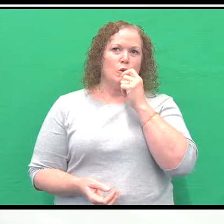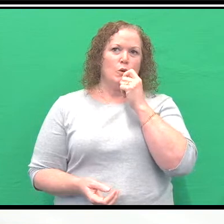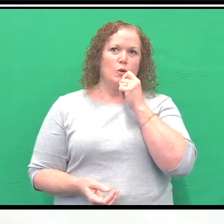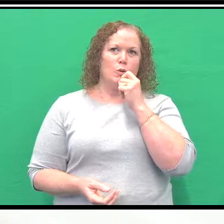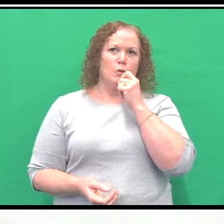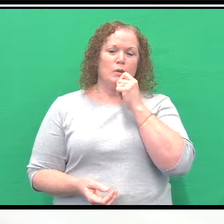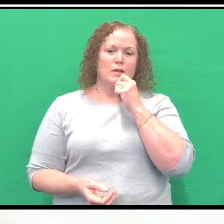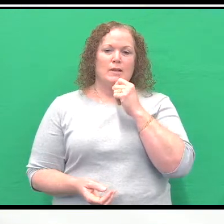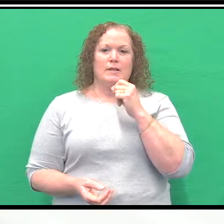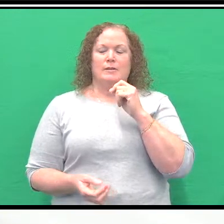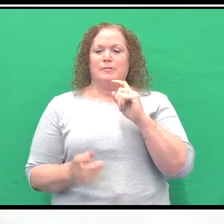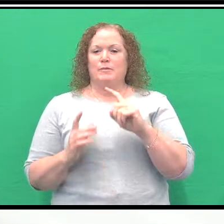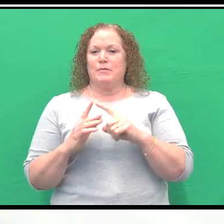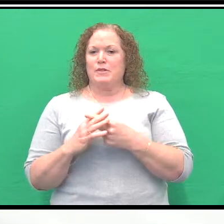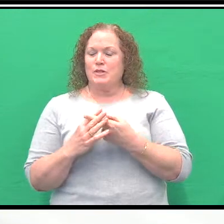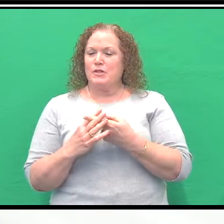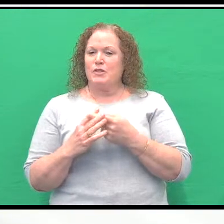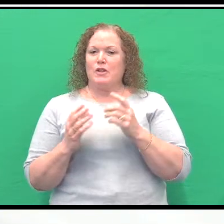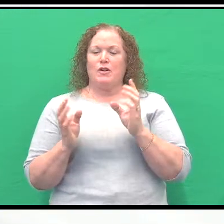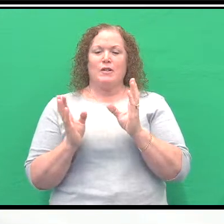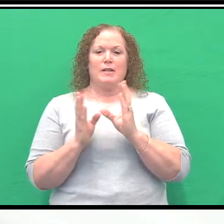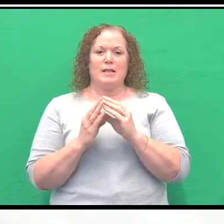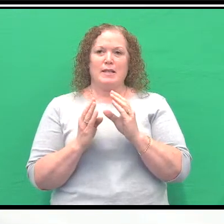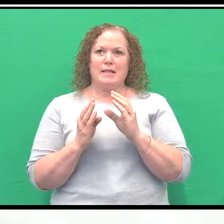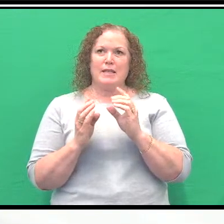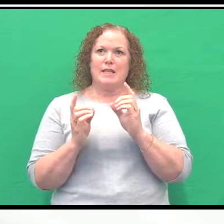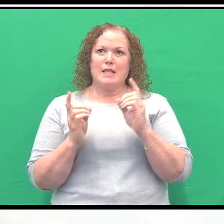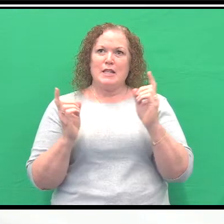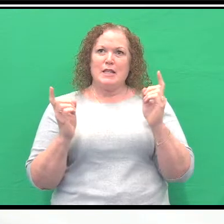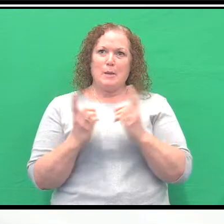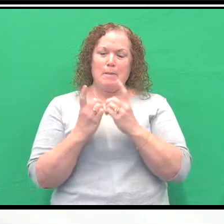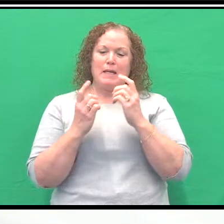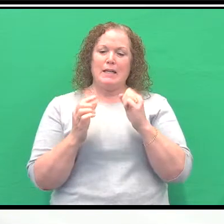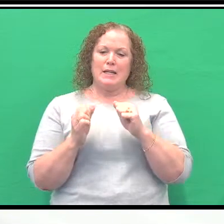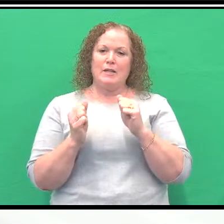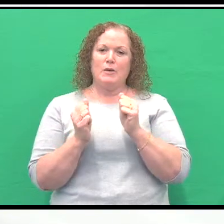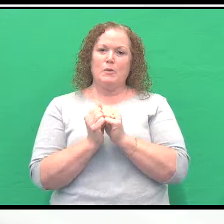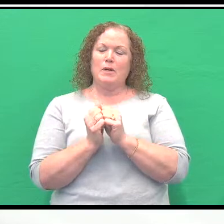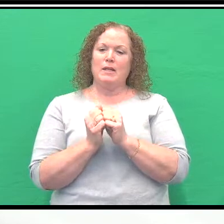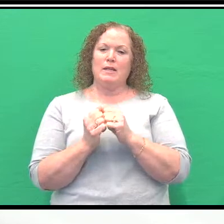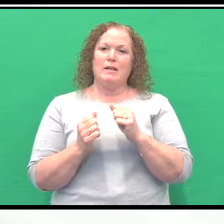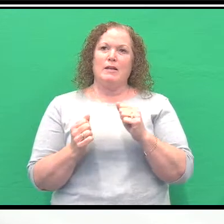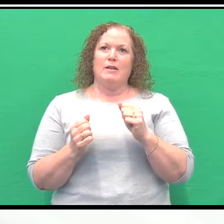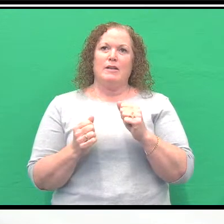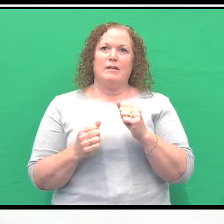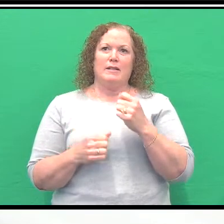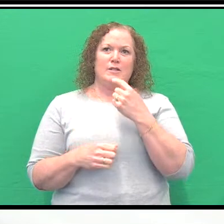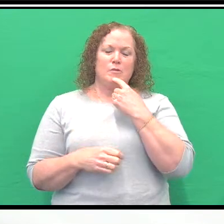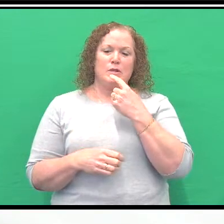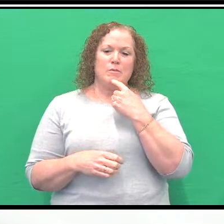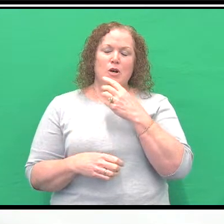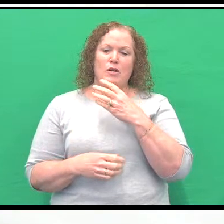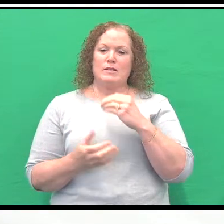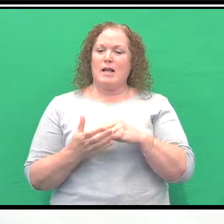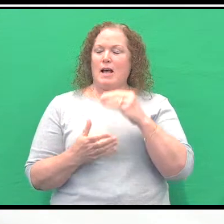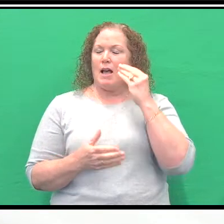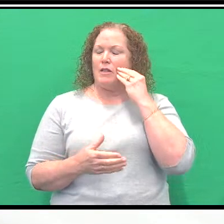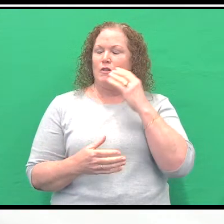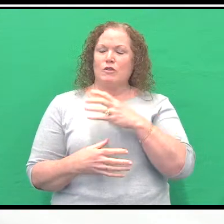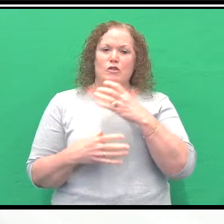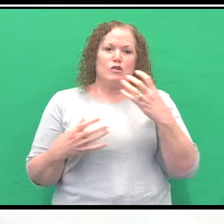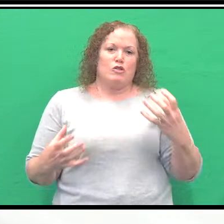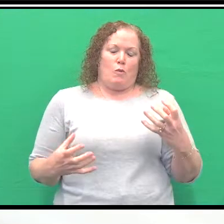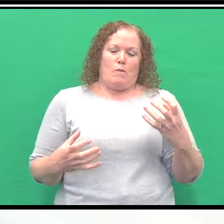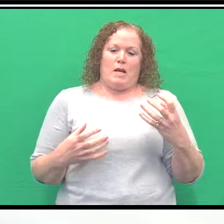remarks commentary. I tell you, I was so impressed, and I learned so much about how poverty affects education and